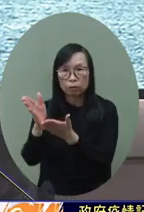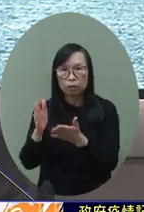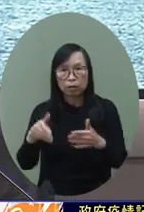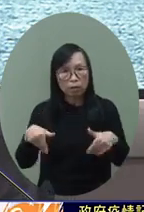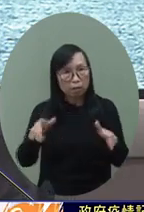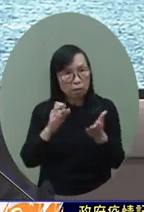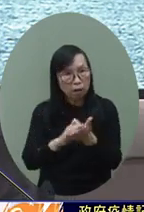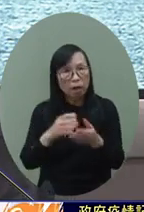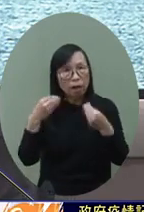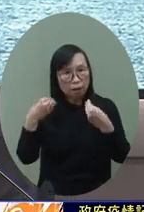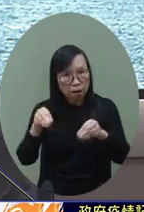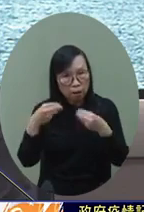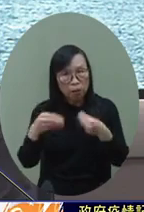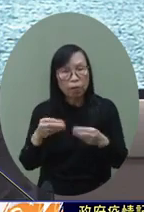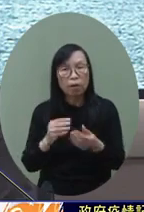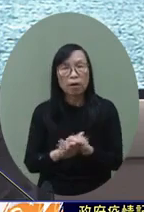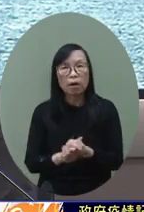very long,